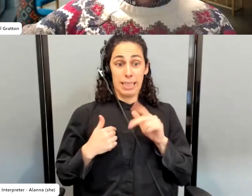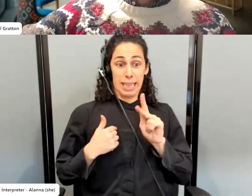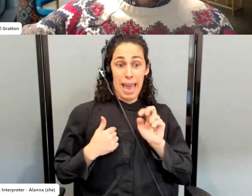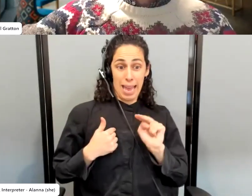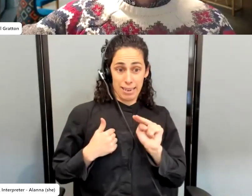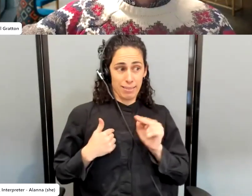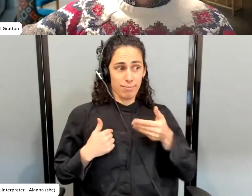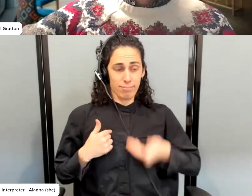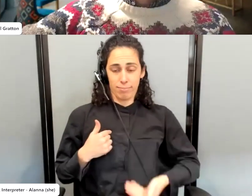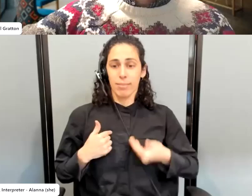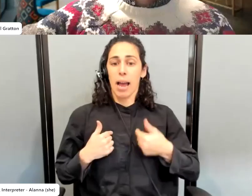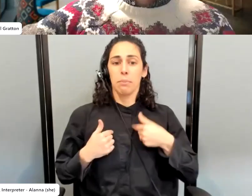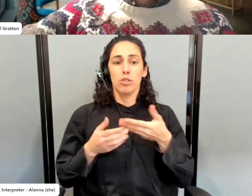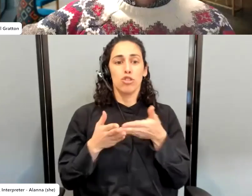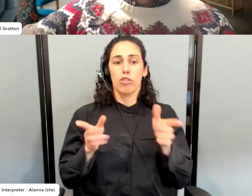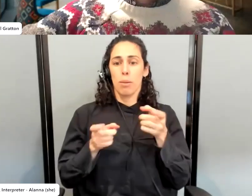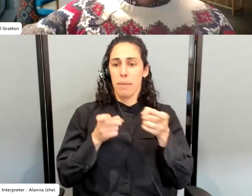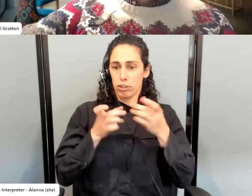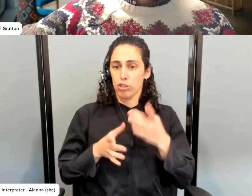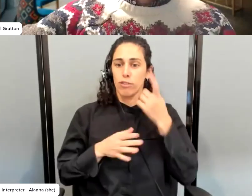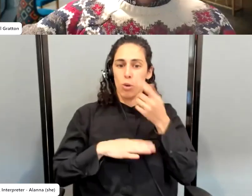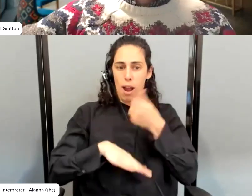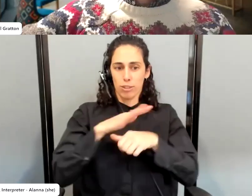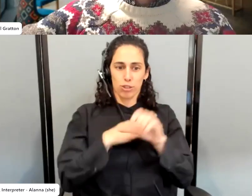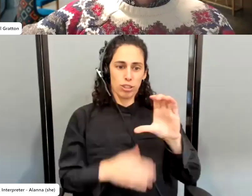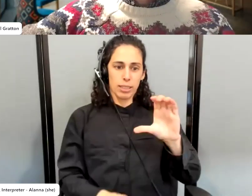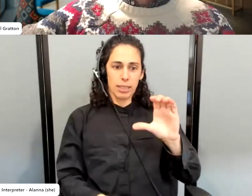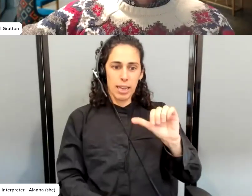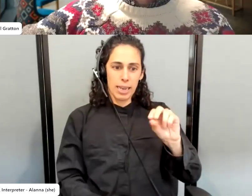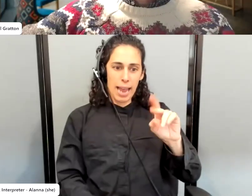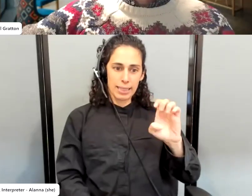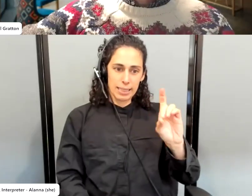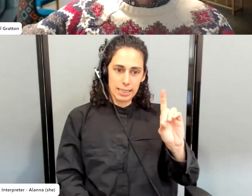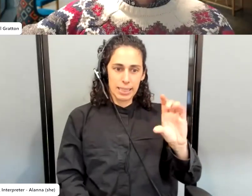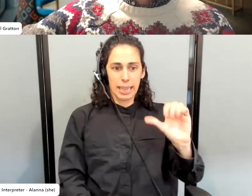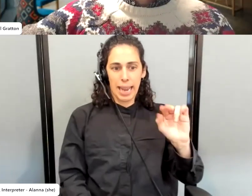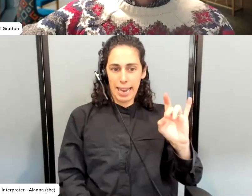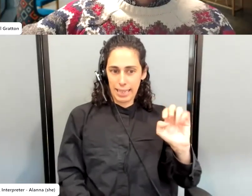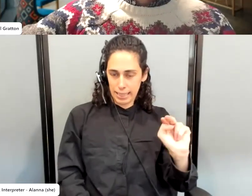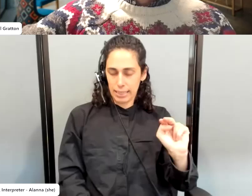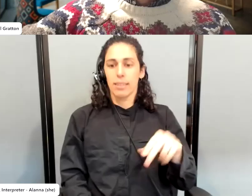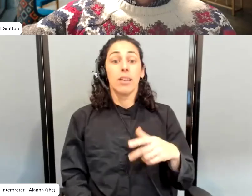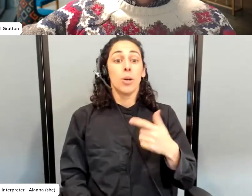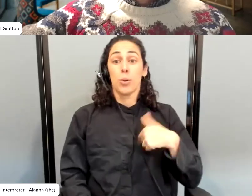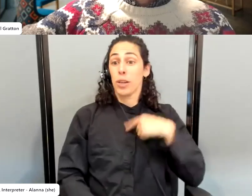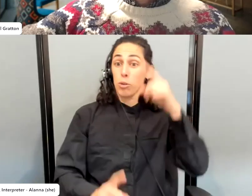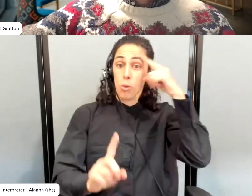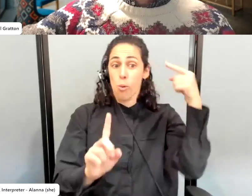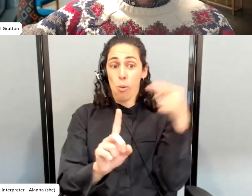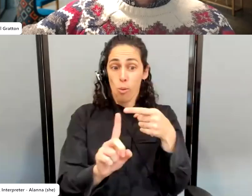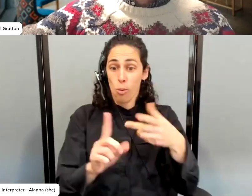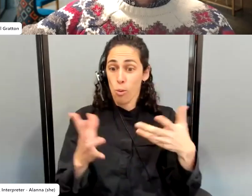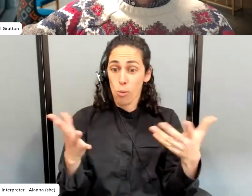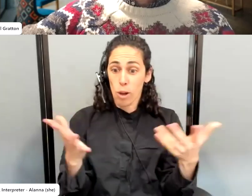are Canada's leading digital inclusion charity, focused on making sure older adults across Canada have free access